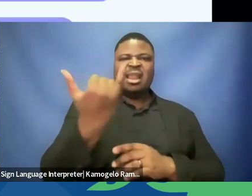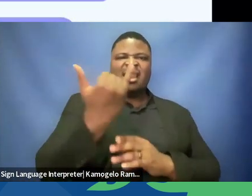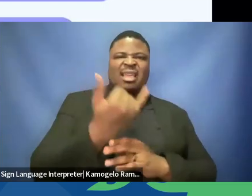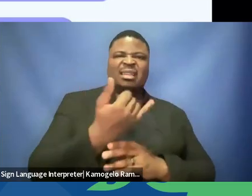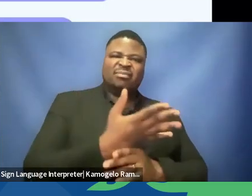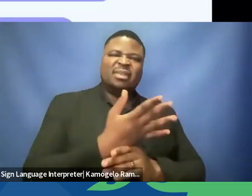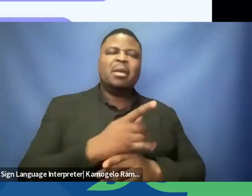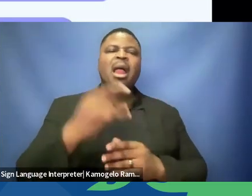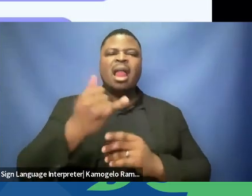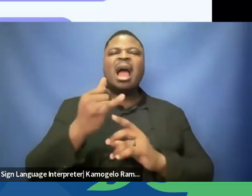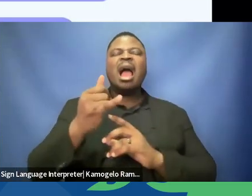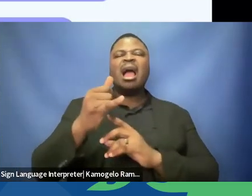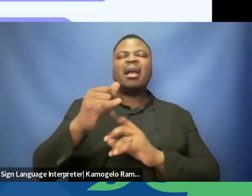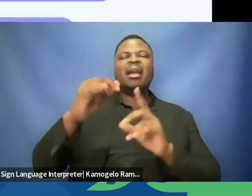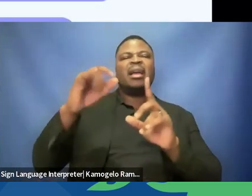leaves.